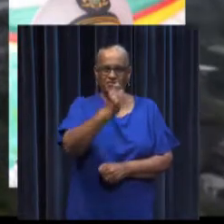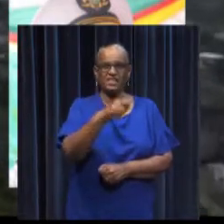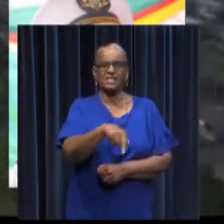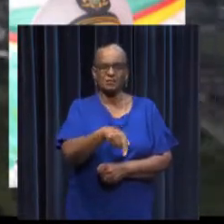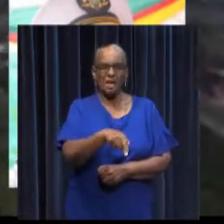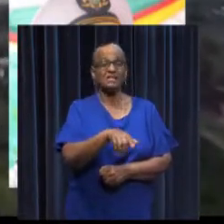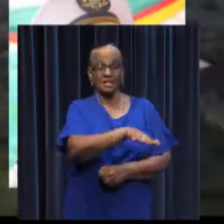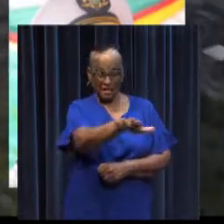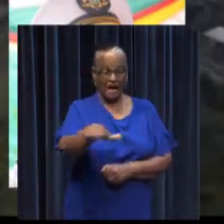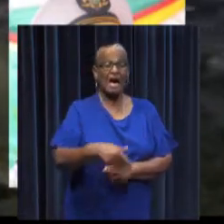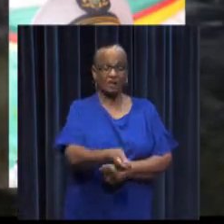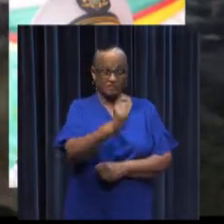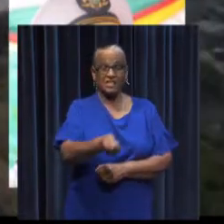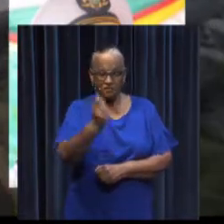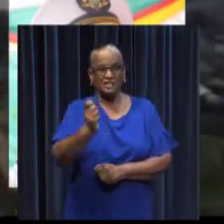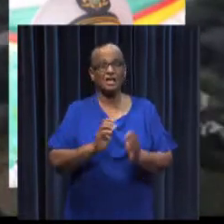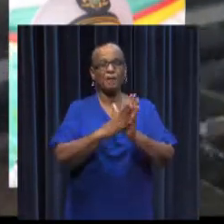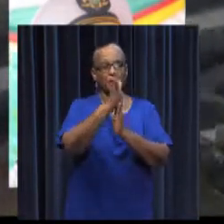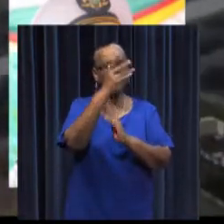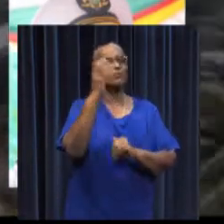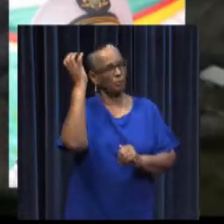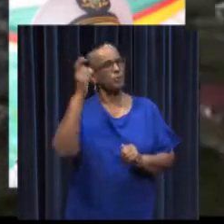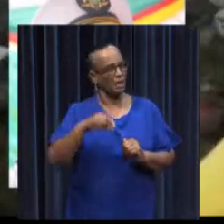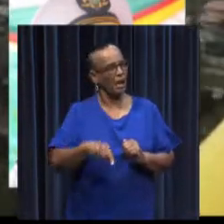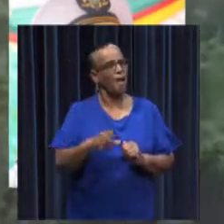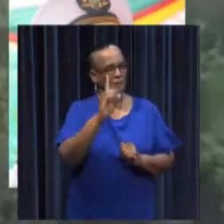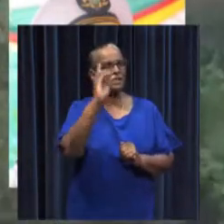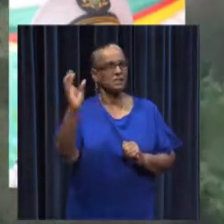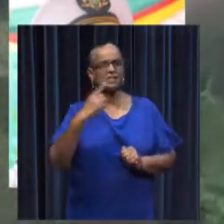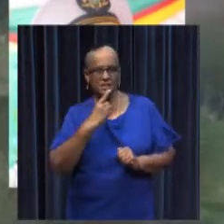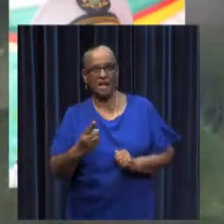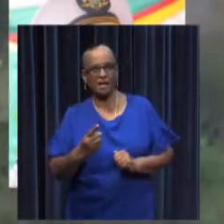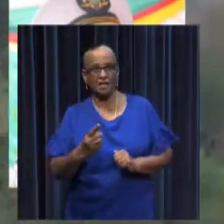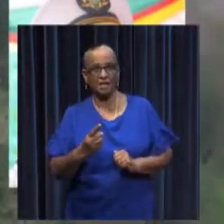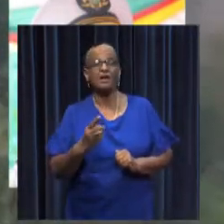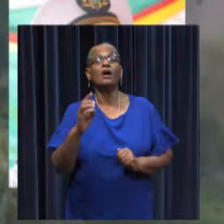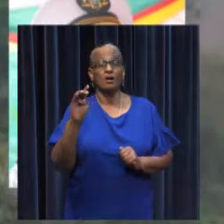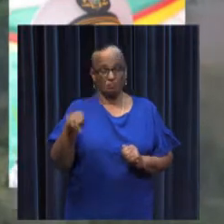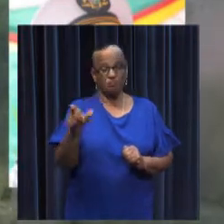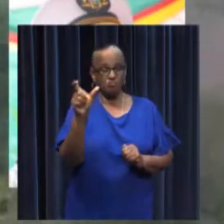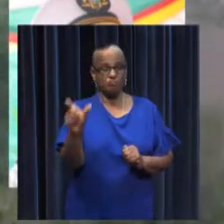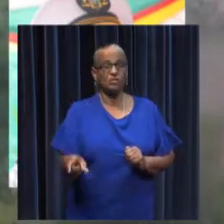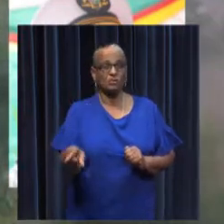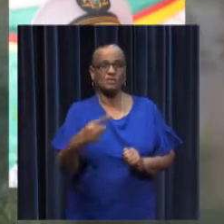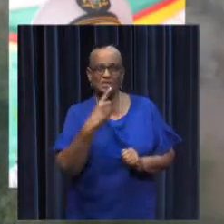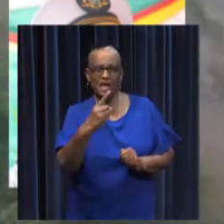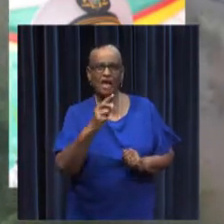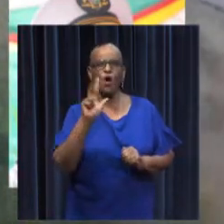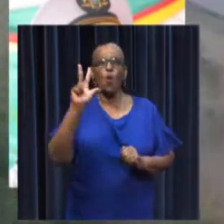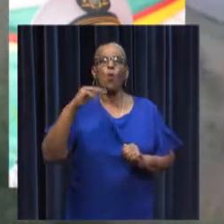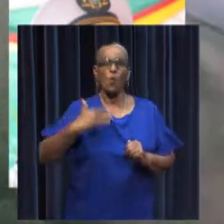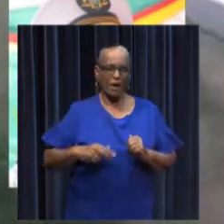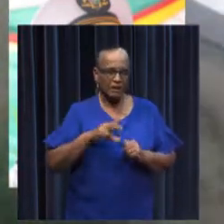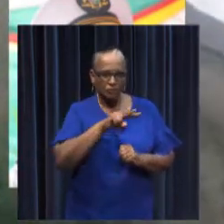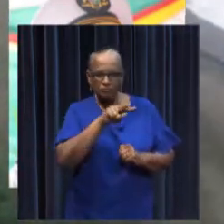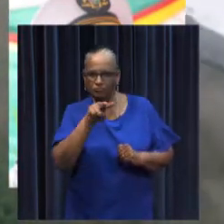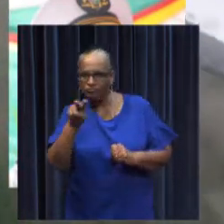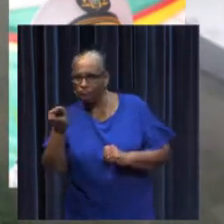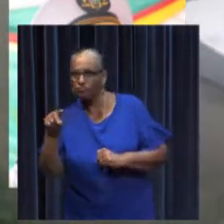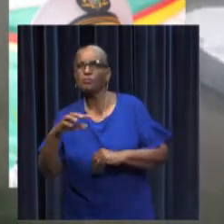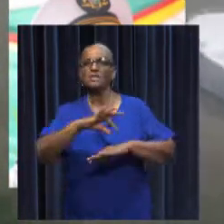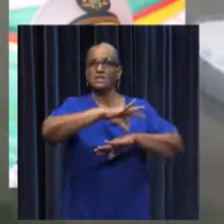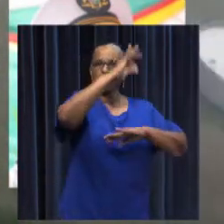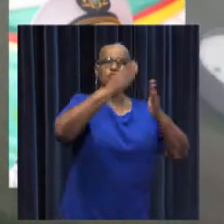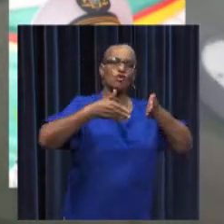area, this is a challenge for the fire brigade, according to the district commissioner. Kurban orientated Wageningen herself and